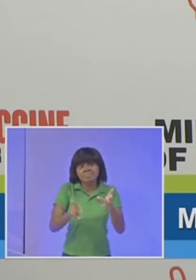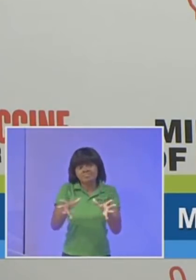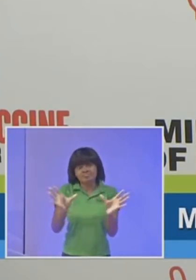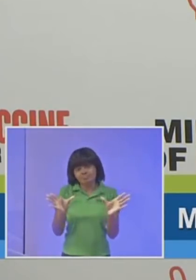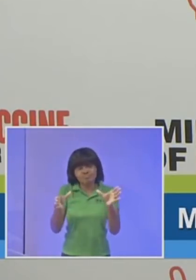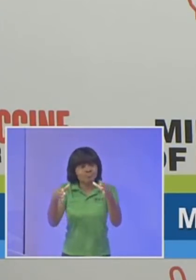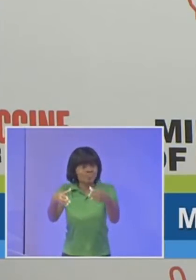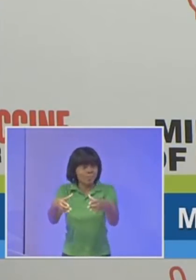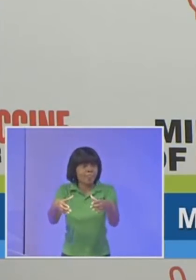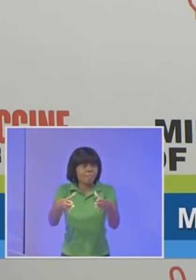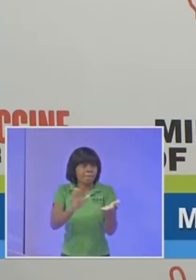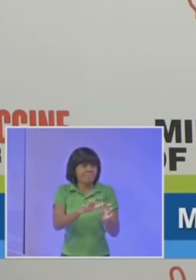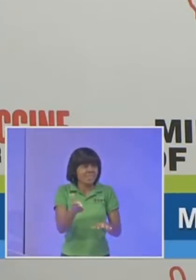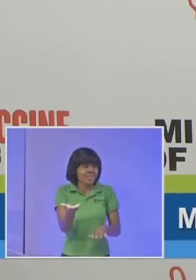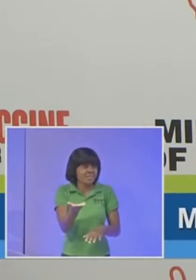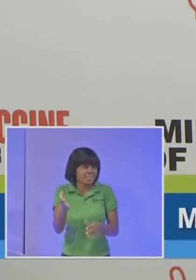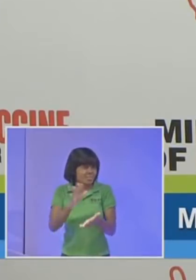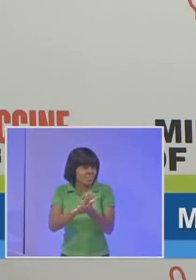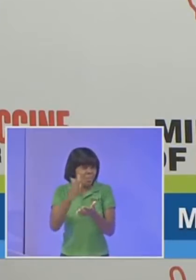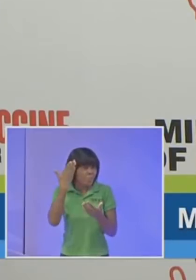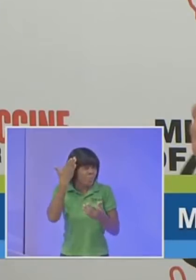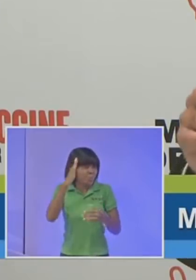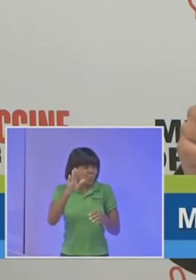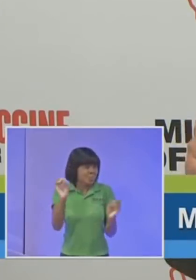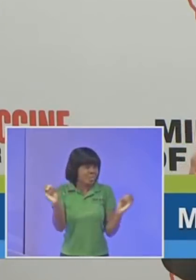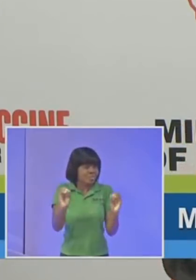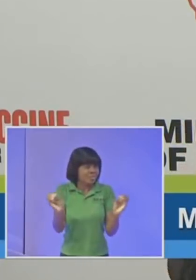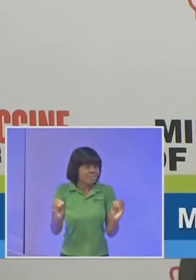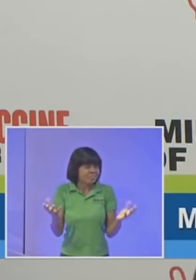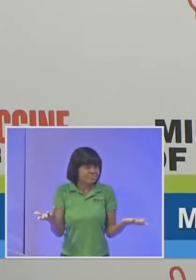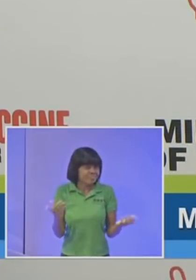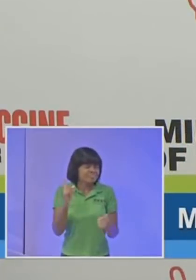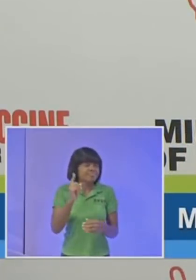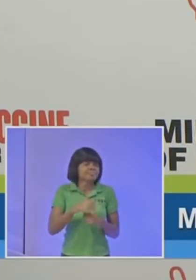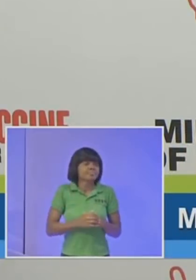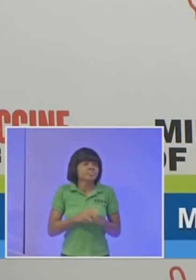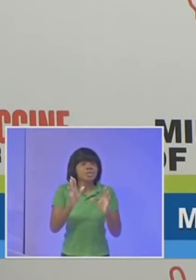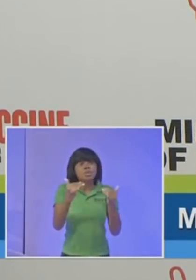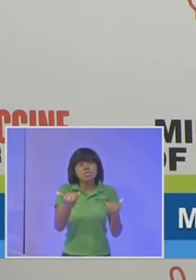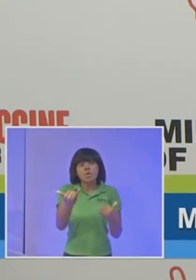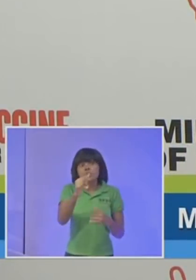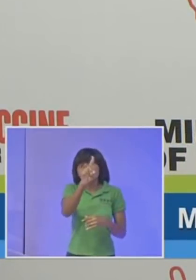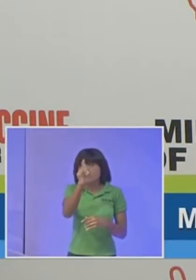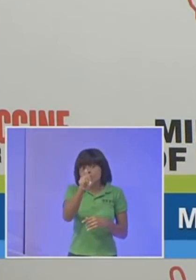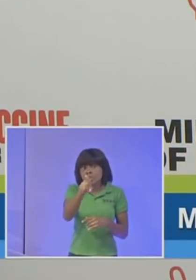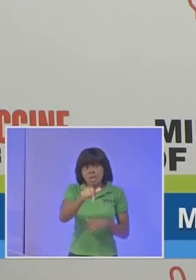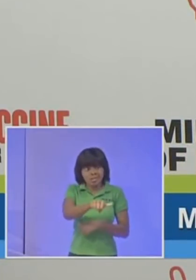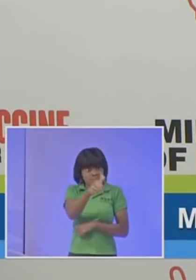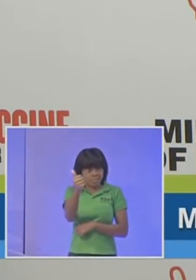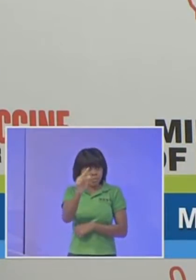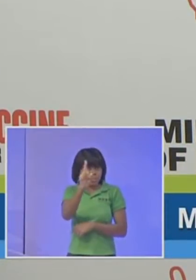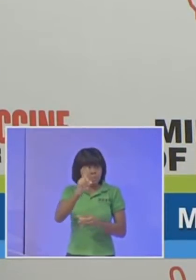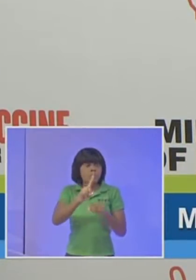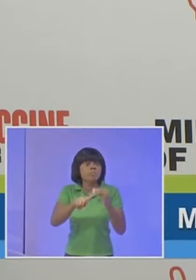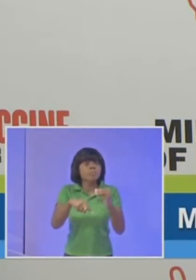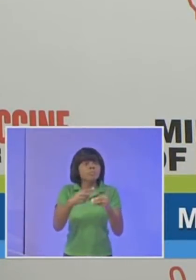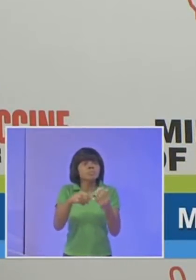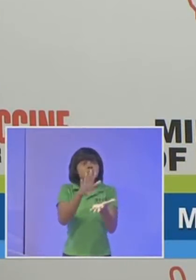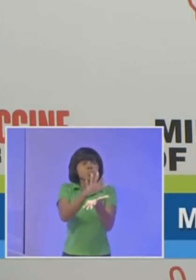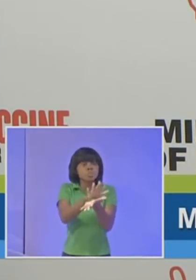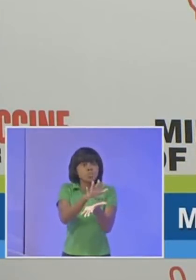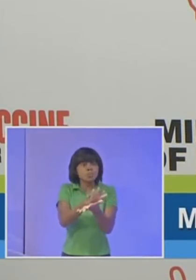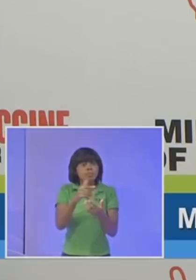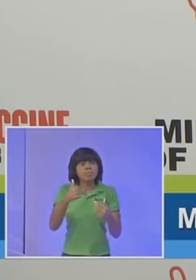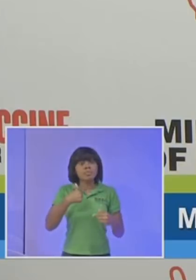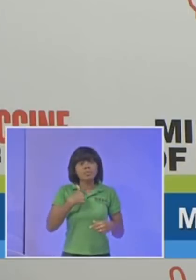The other issue about opening up of schools, as I have said publicly, and we have said publicly, whenever you